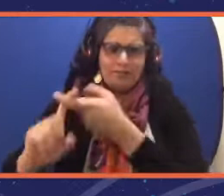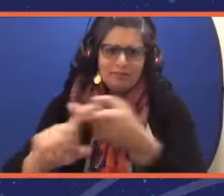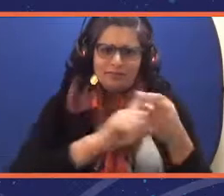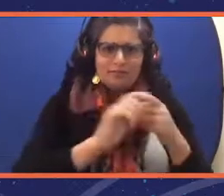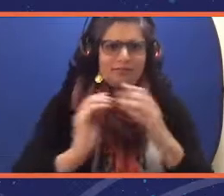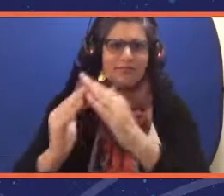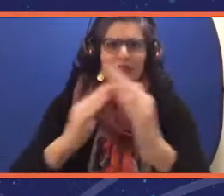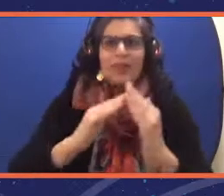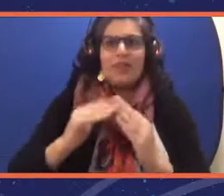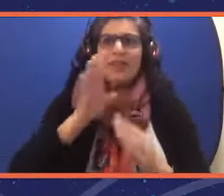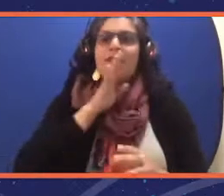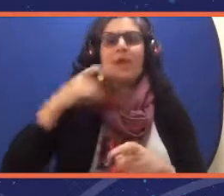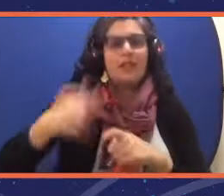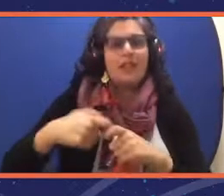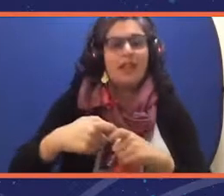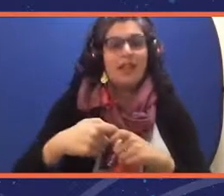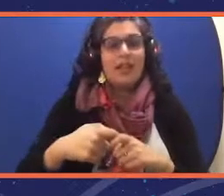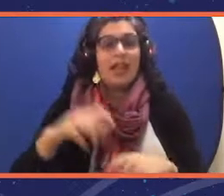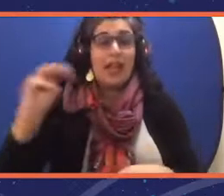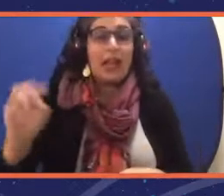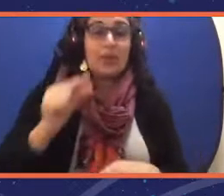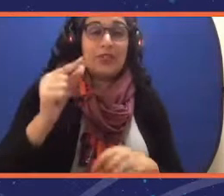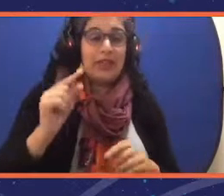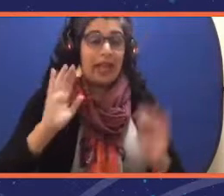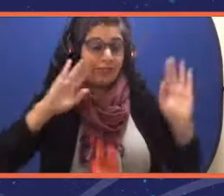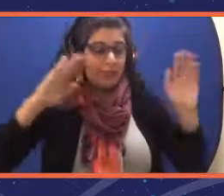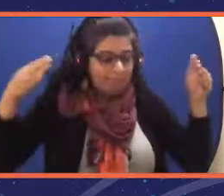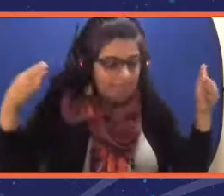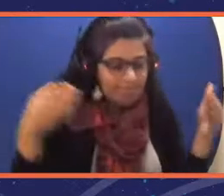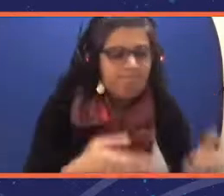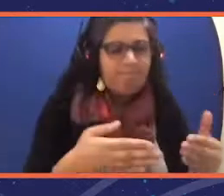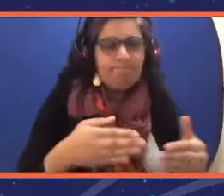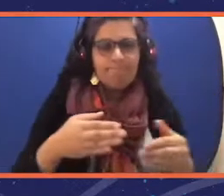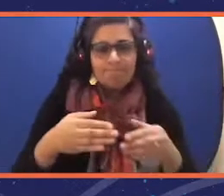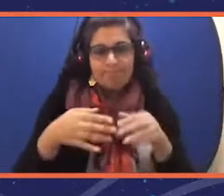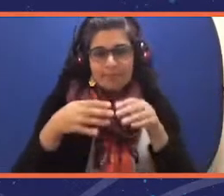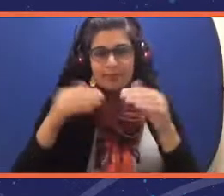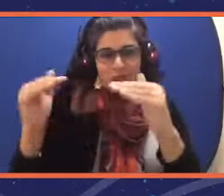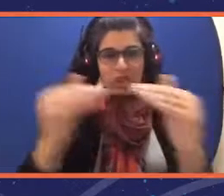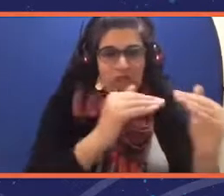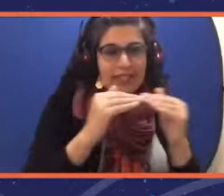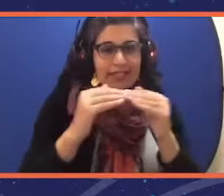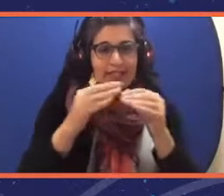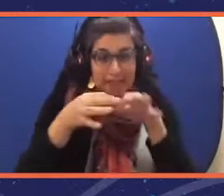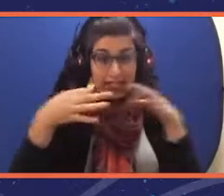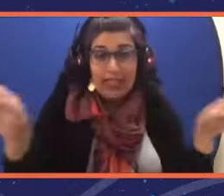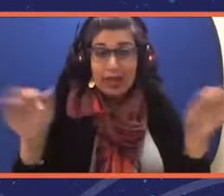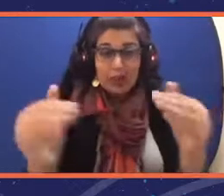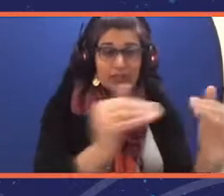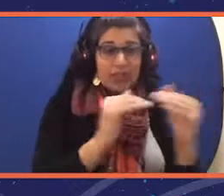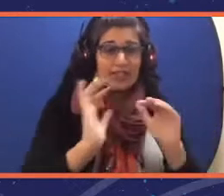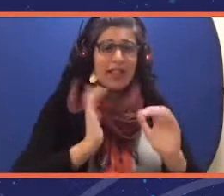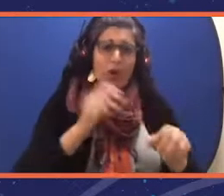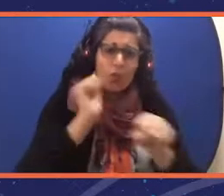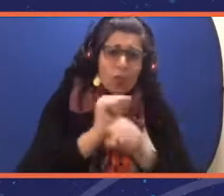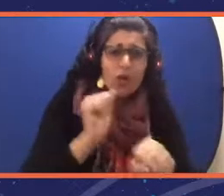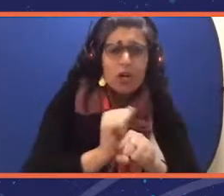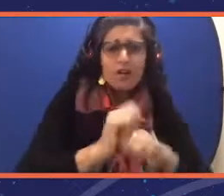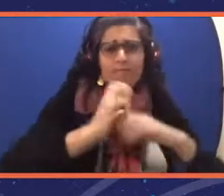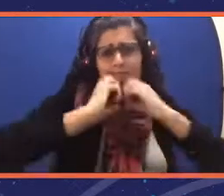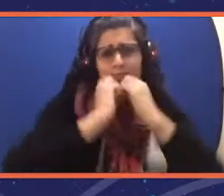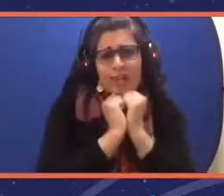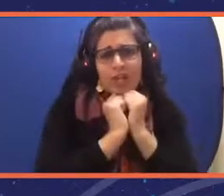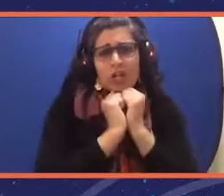centering disability justice and language justice in our work, in our values, and in our practice.